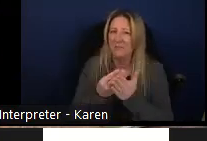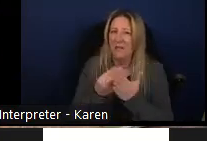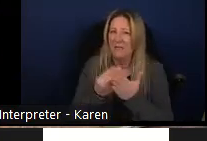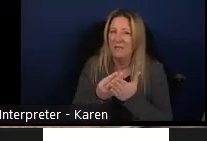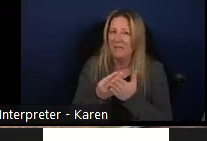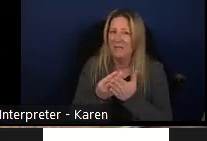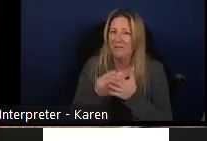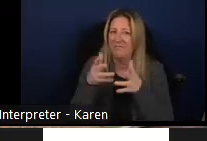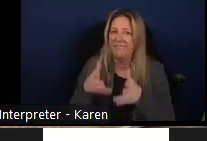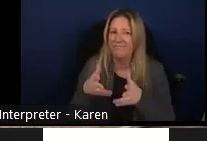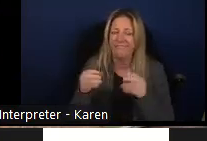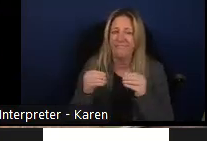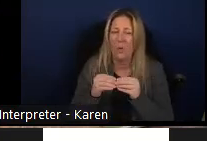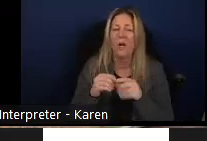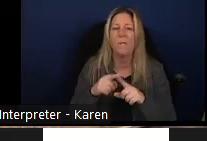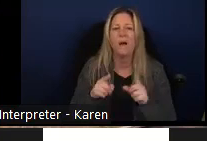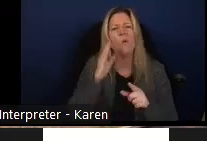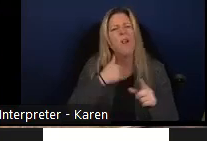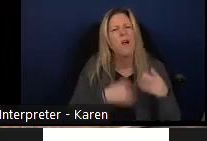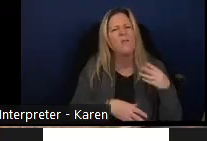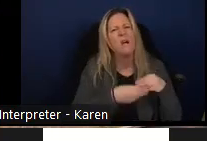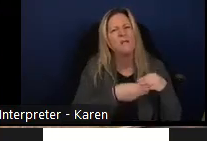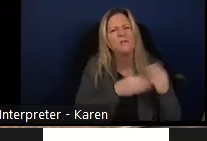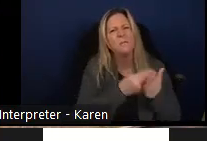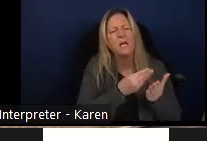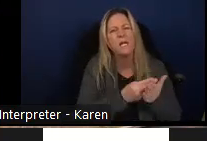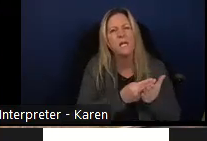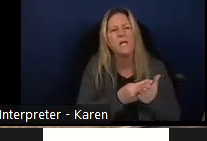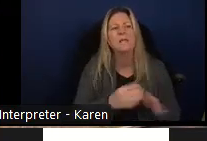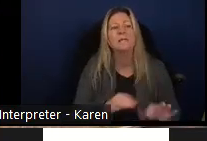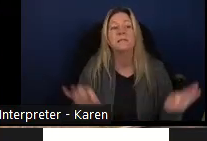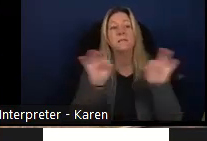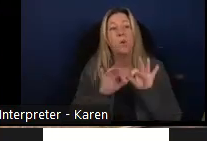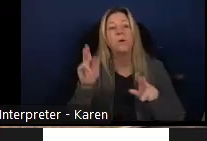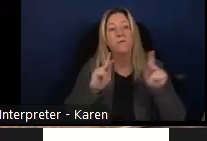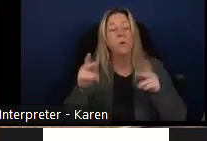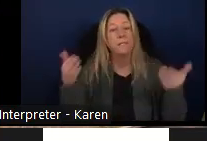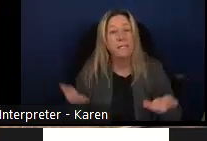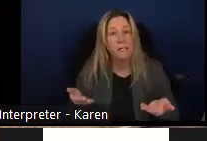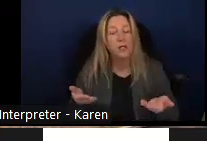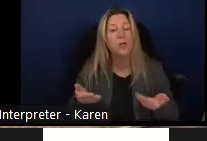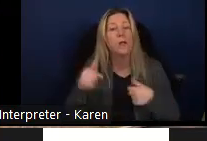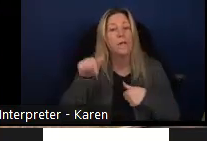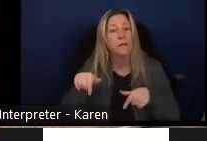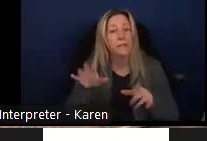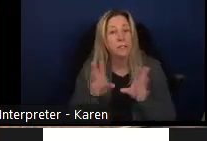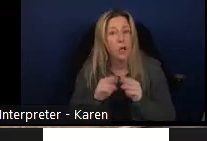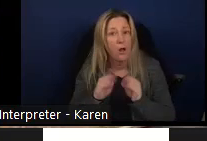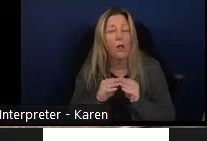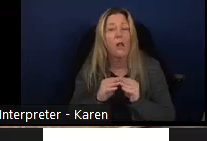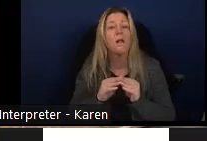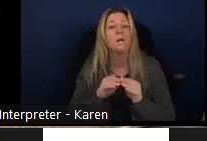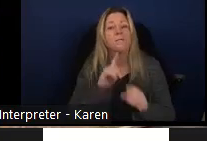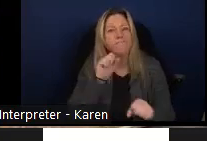But we do have additional dollars, and that's why it's important that folks here on this call definitely get signed